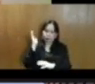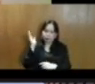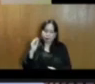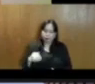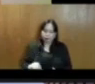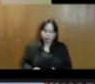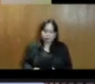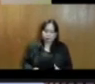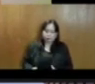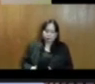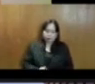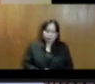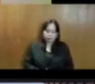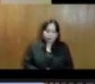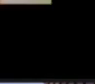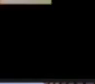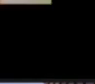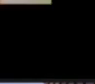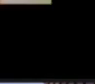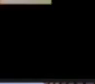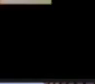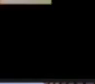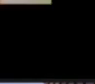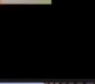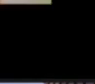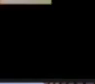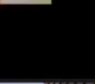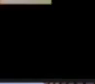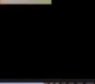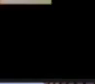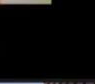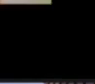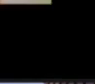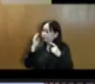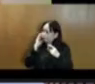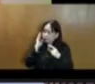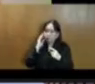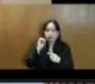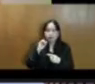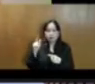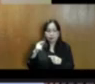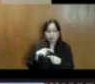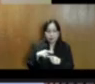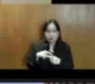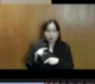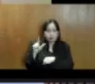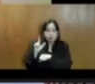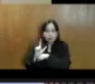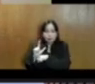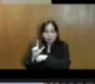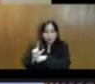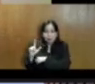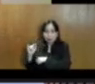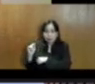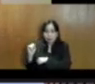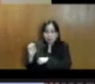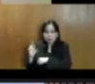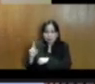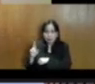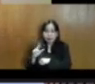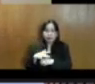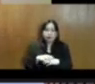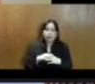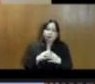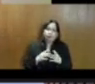be the concern. We all know that labor and operational